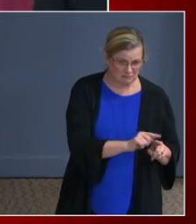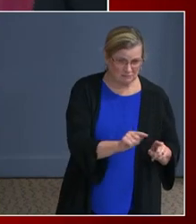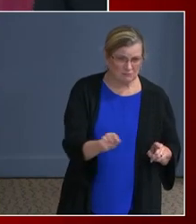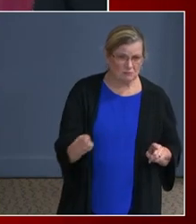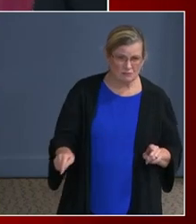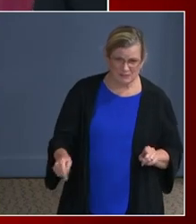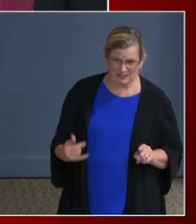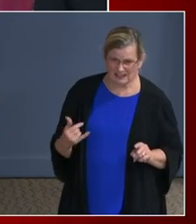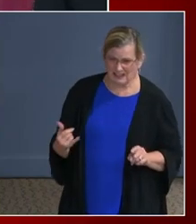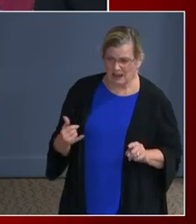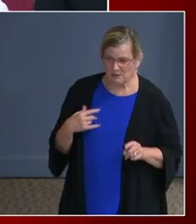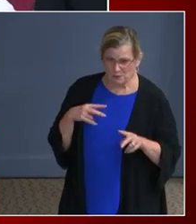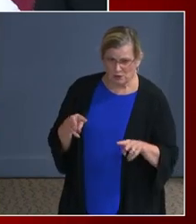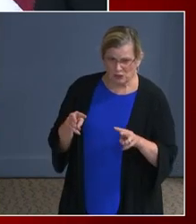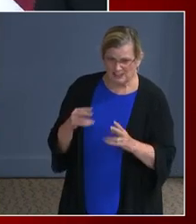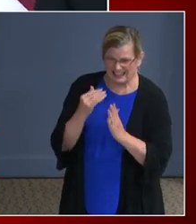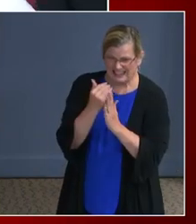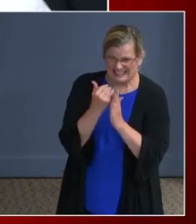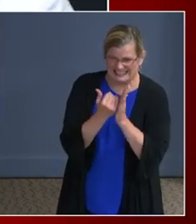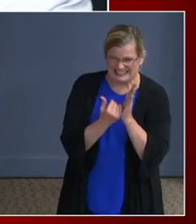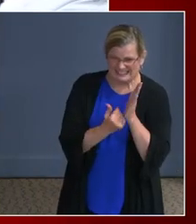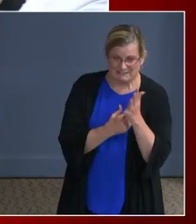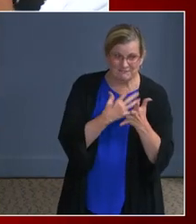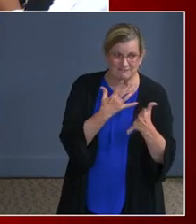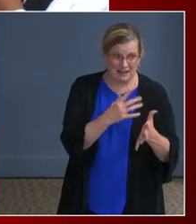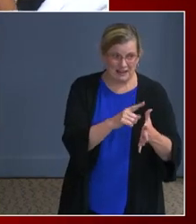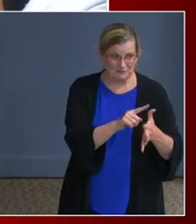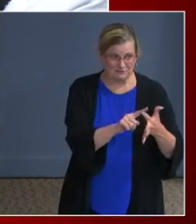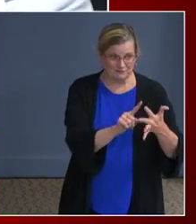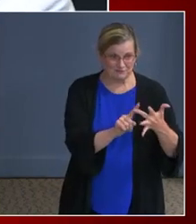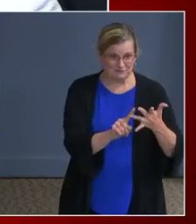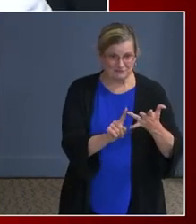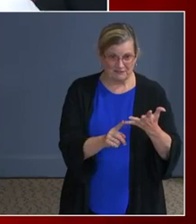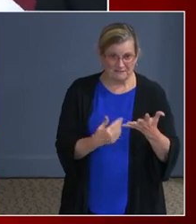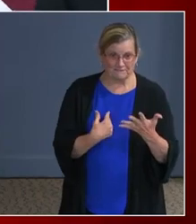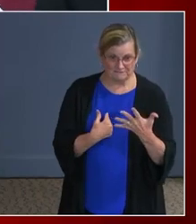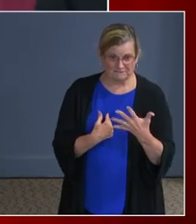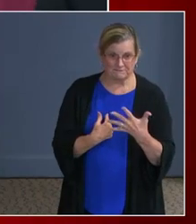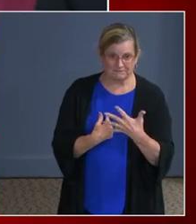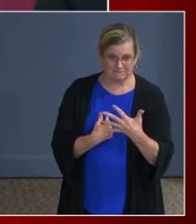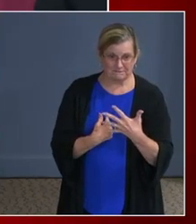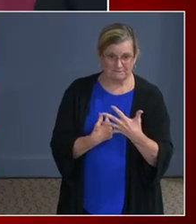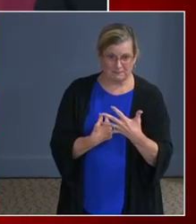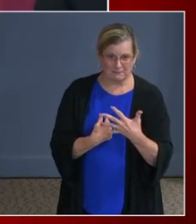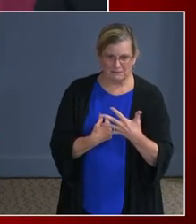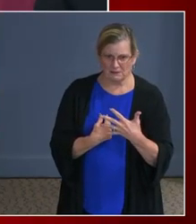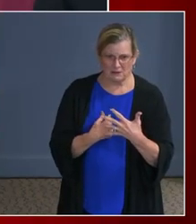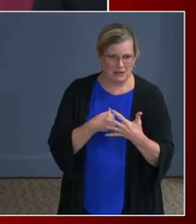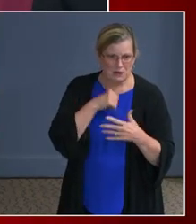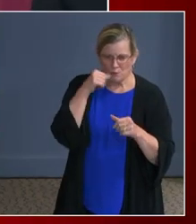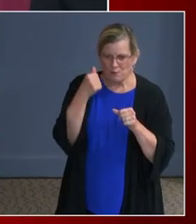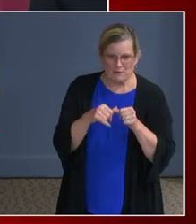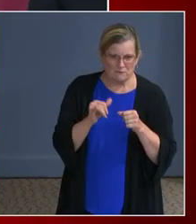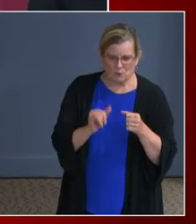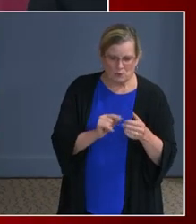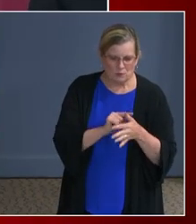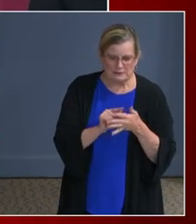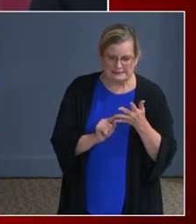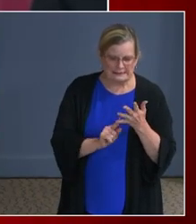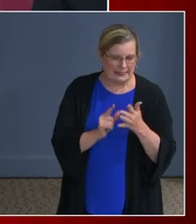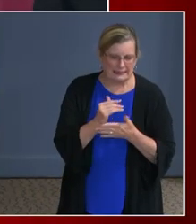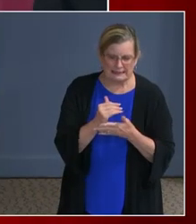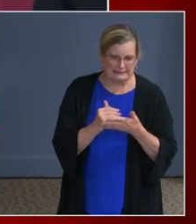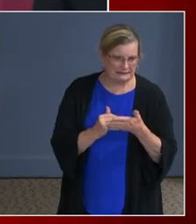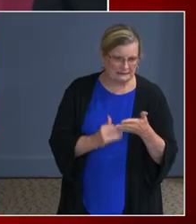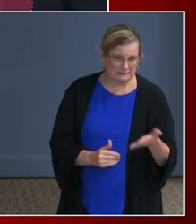front of me right now. I'm sure Dr. Nesbitt It's remembers the ones that that she just mentioned. But